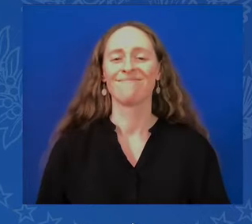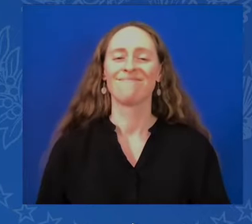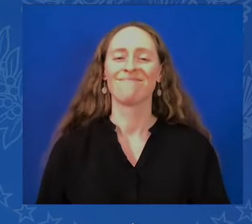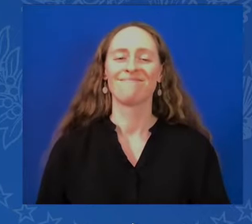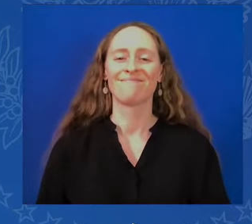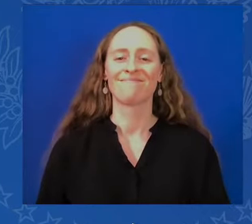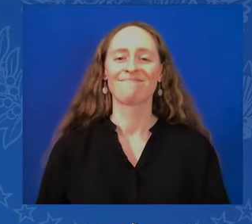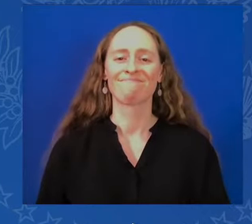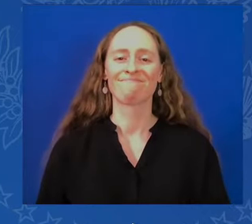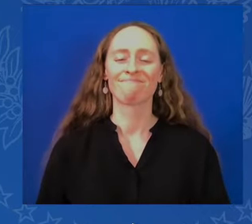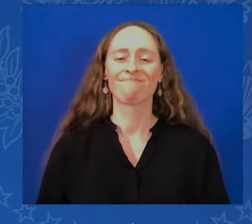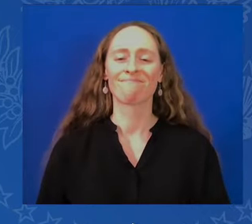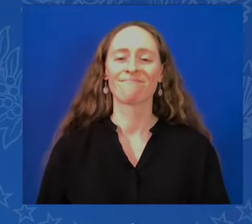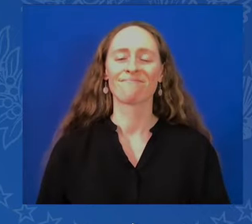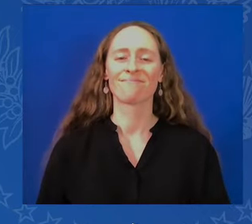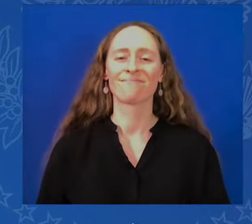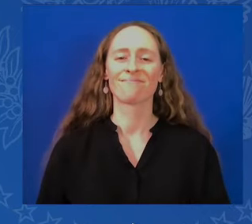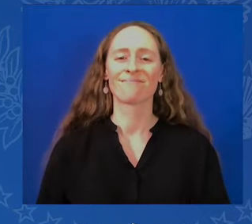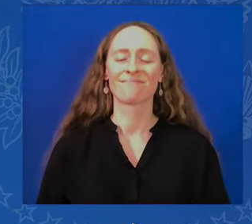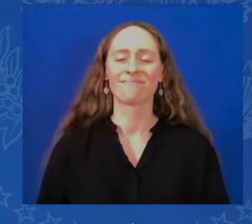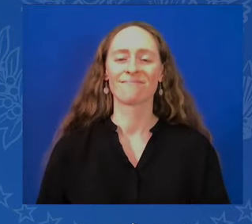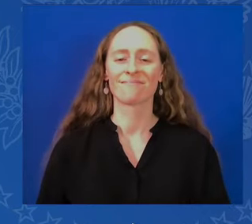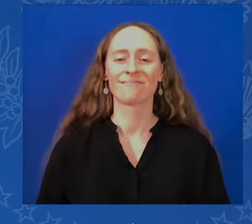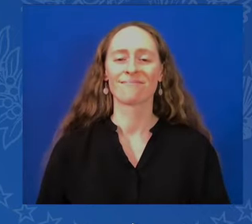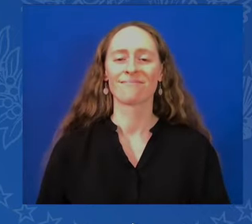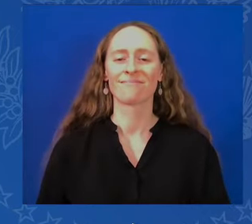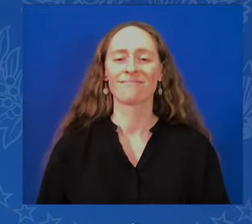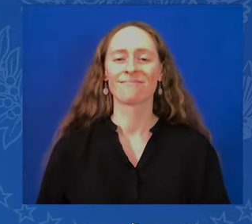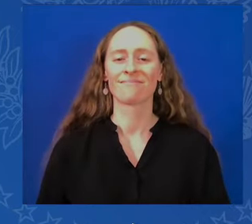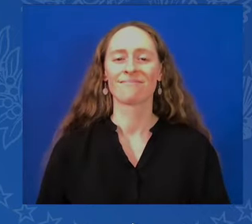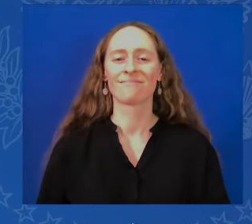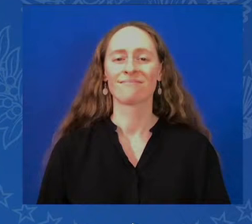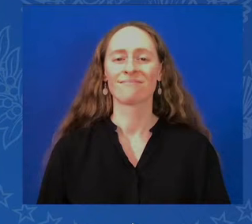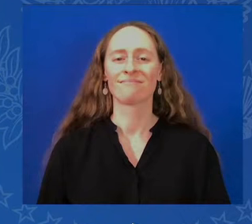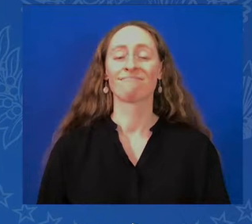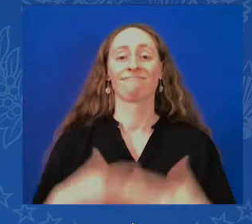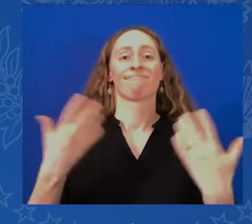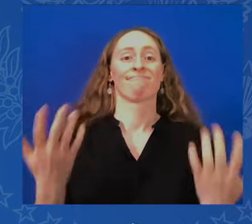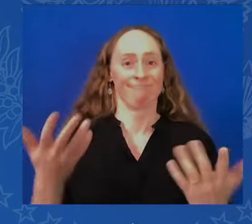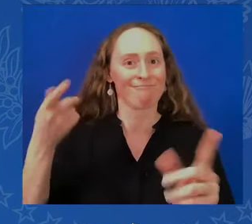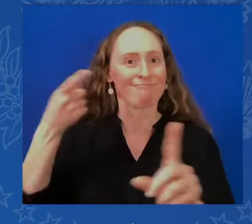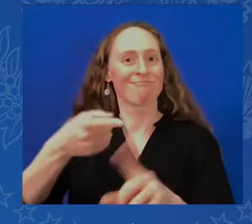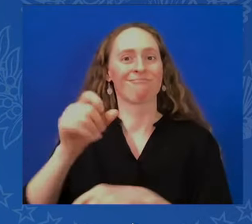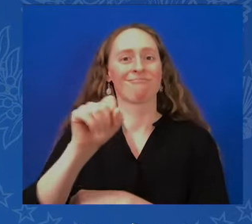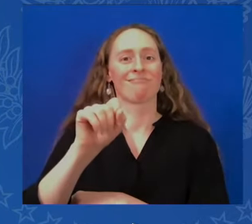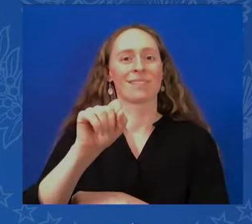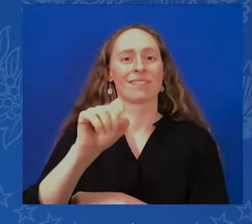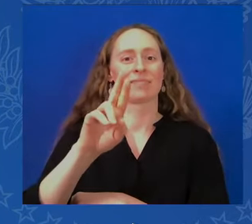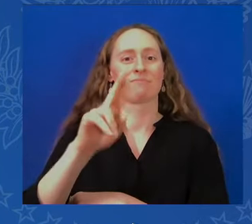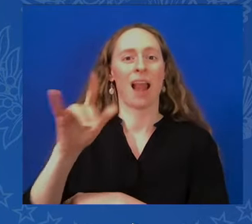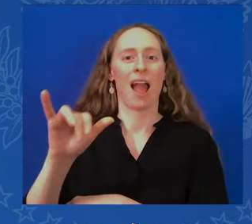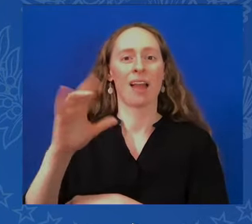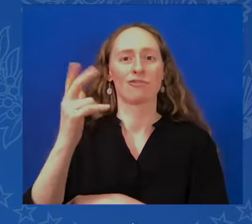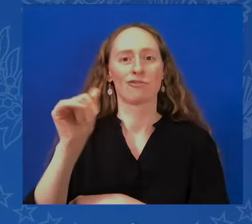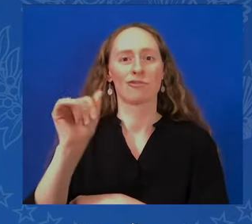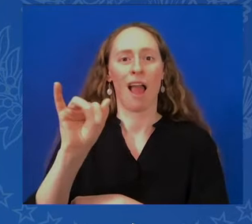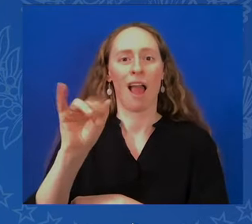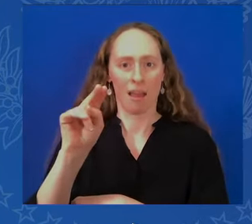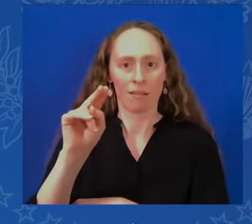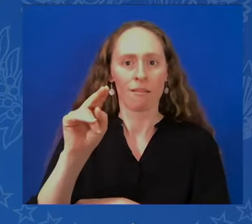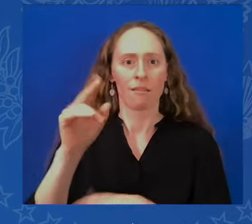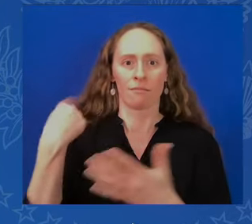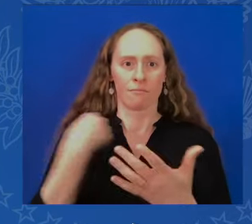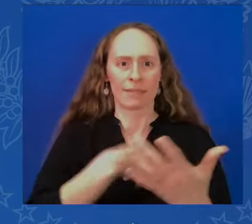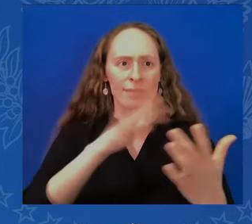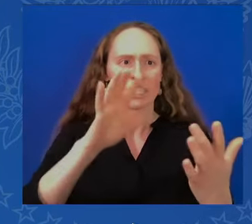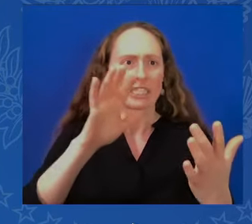My task force on supply chain disruption has been able to been engaging with union, rail, trucking, shipping, state and local leaders to